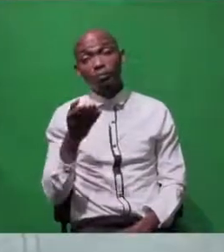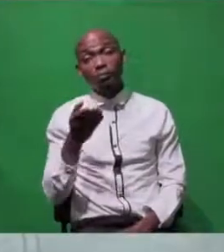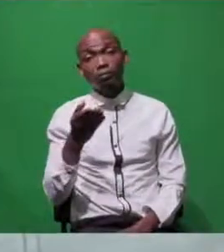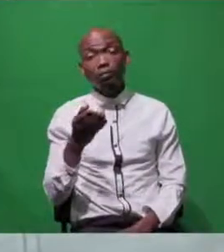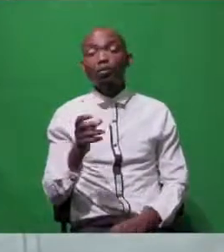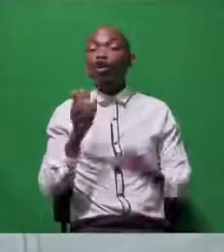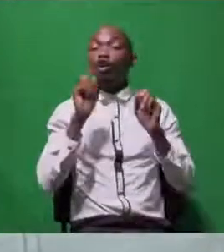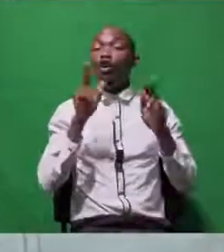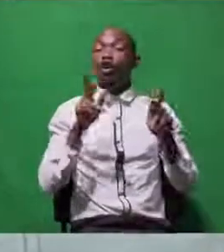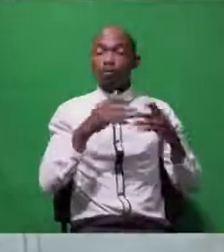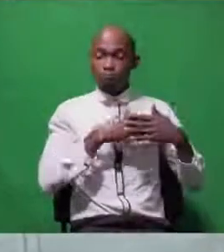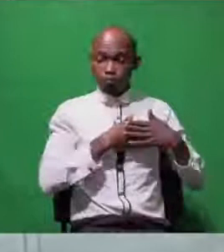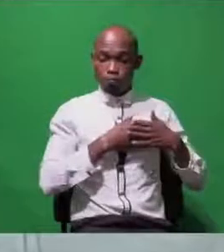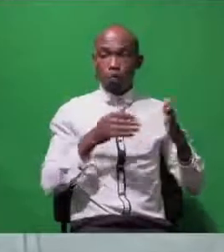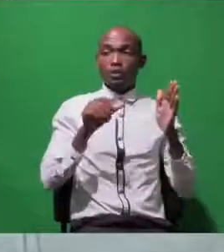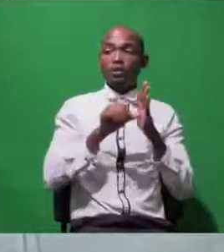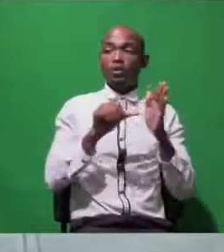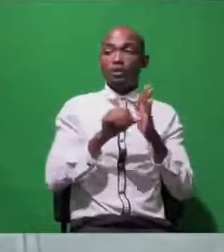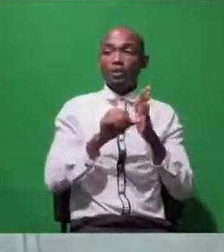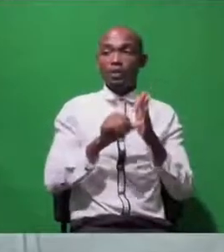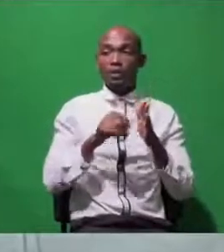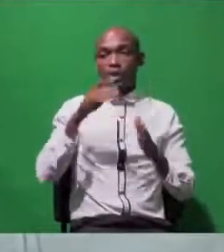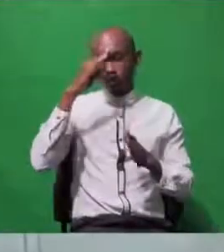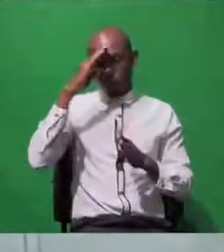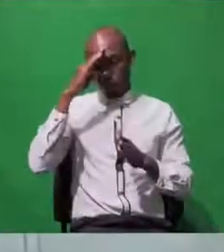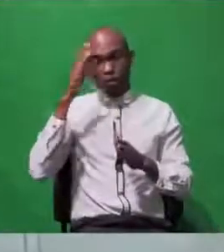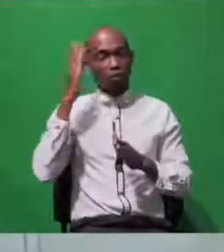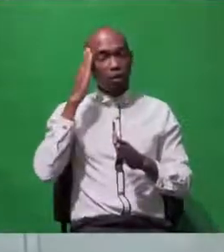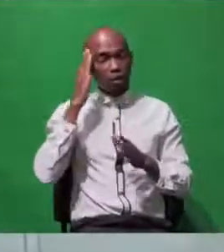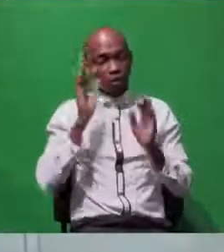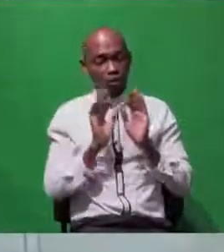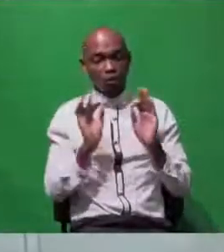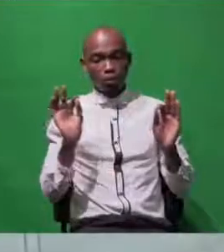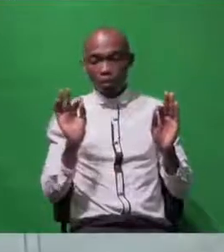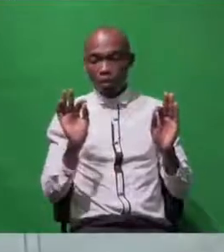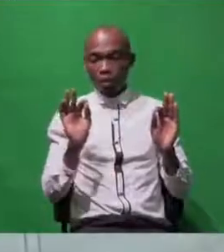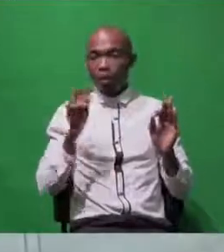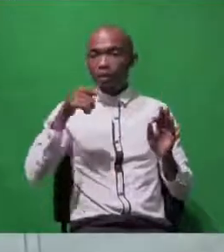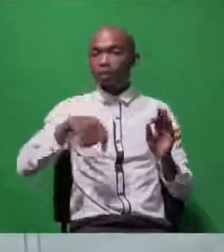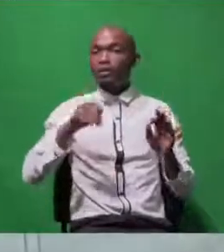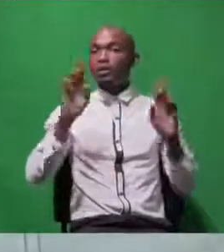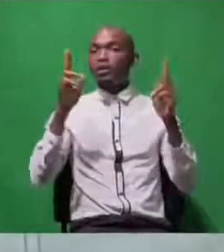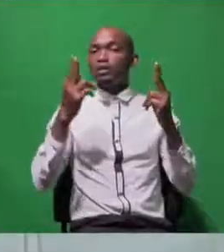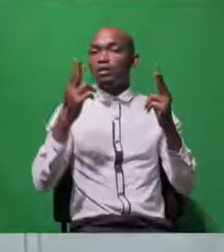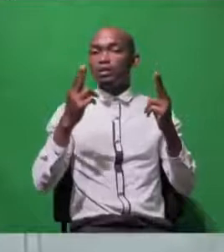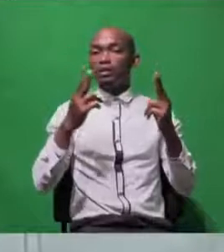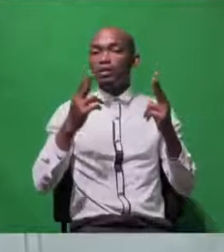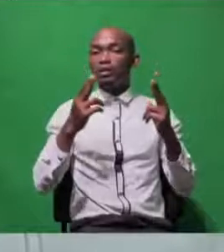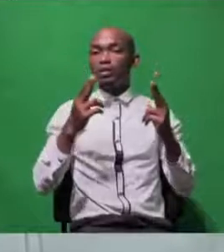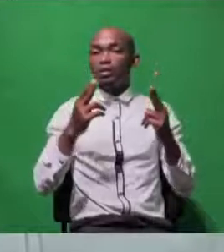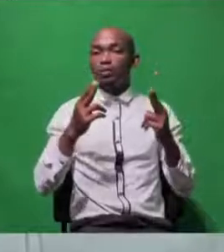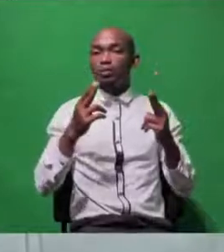Okay, dear student, I hope you have understood our today's lesson, and let us